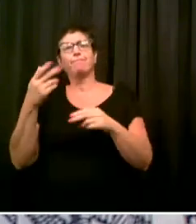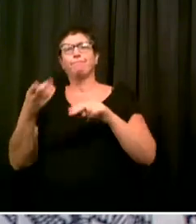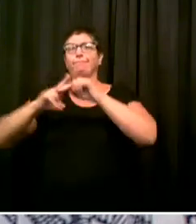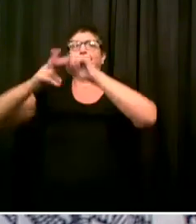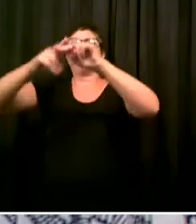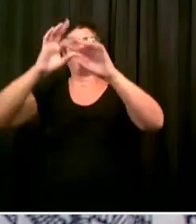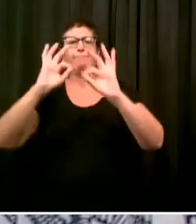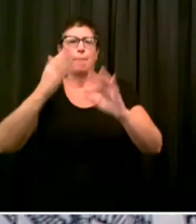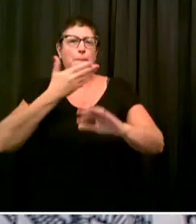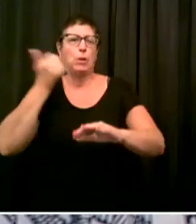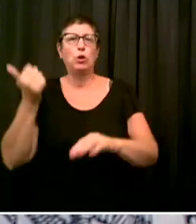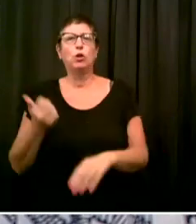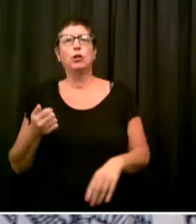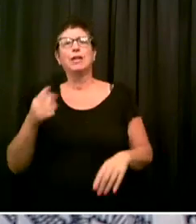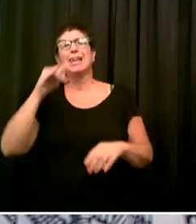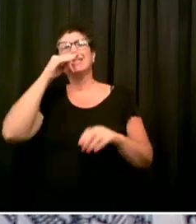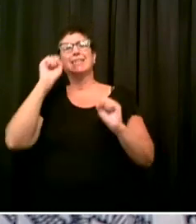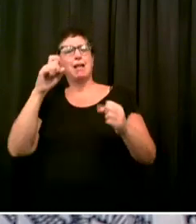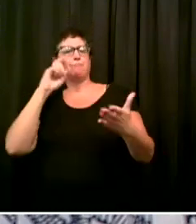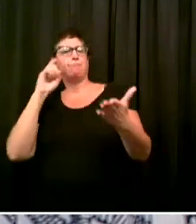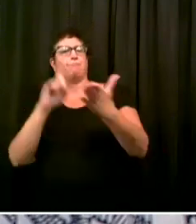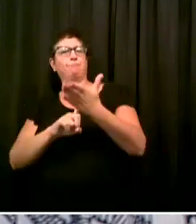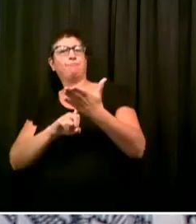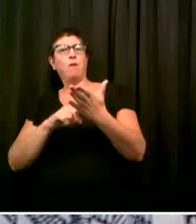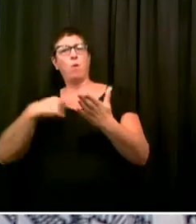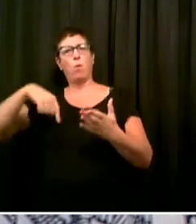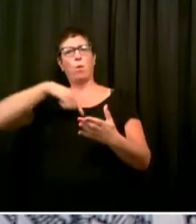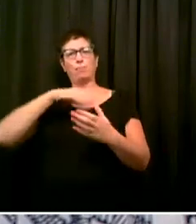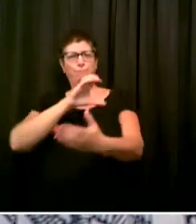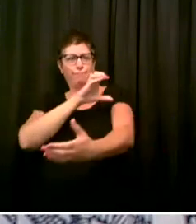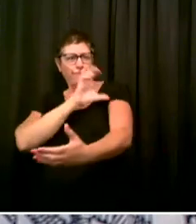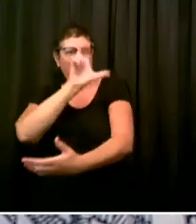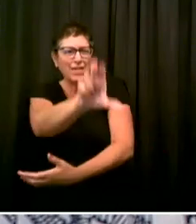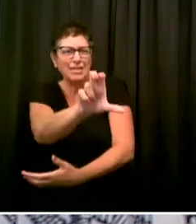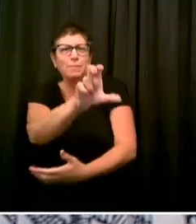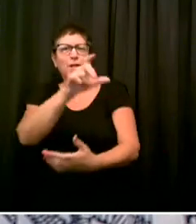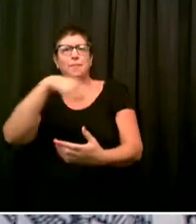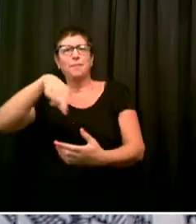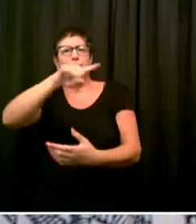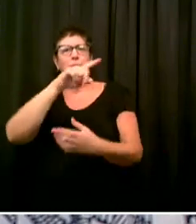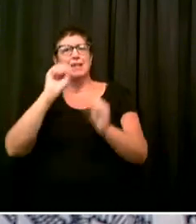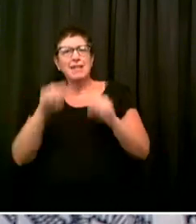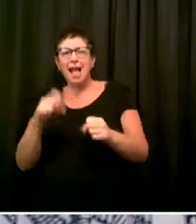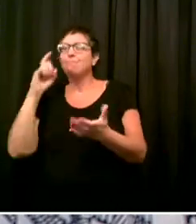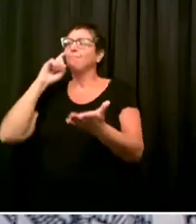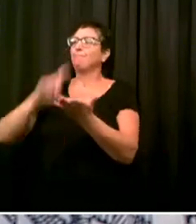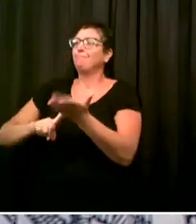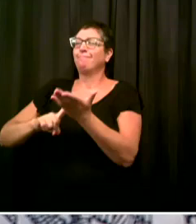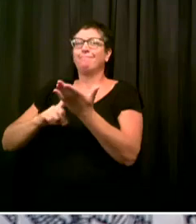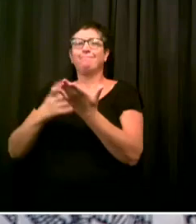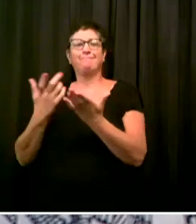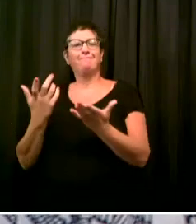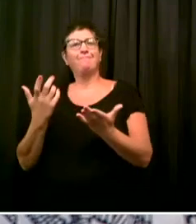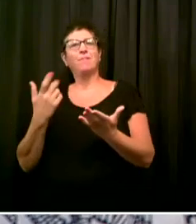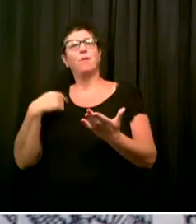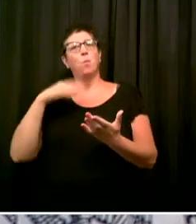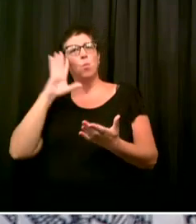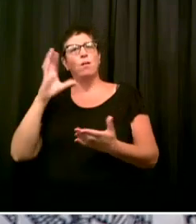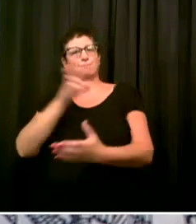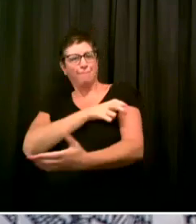for them. They can tell when you're investing something in them. We are going to invest in our children this fall and our